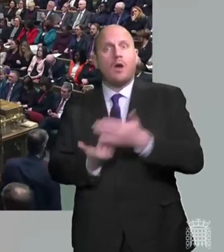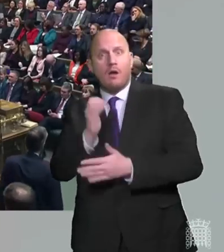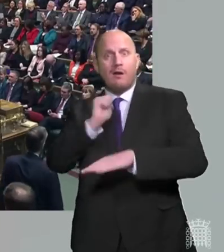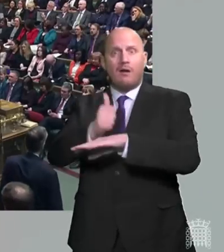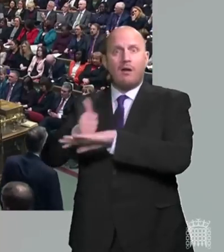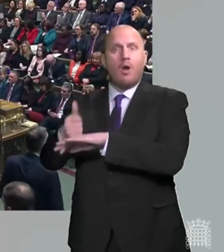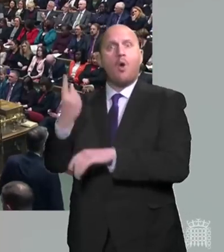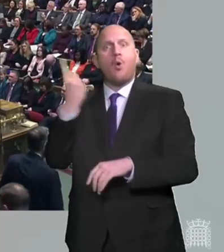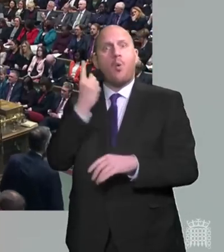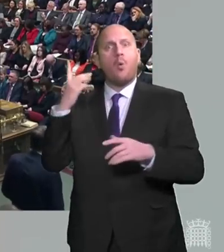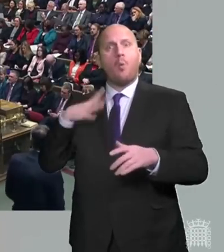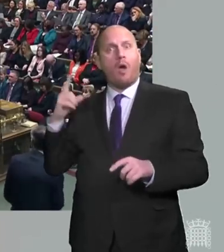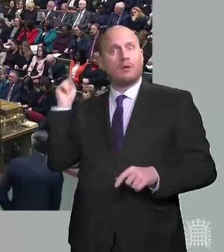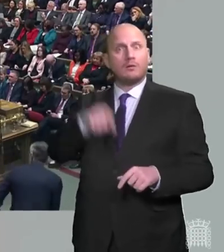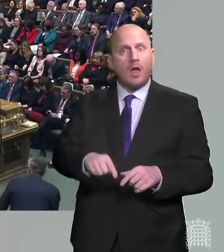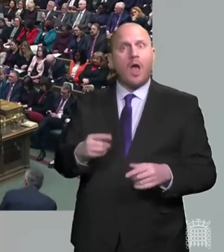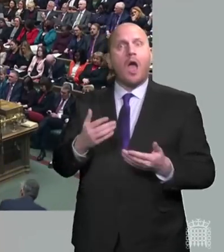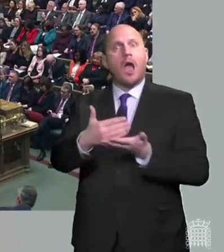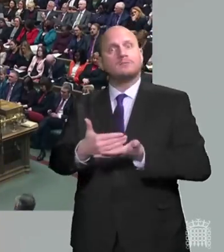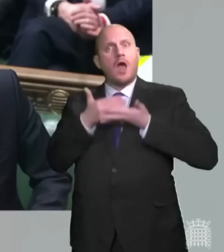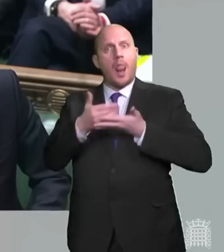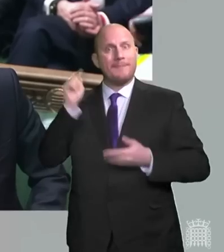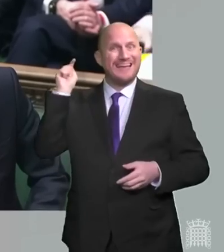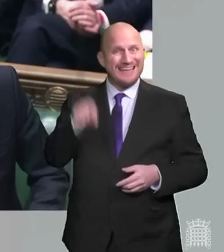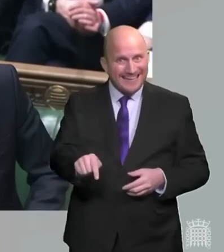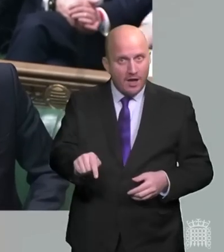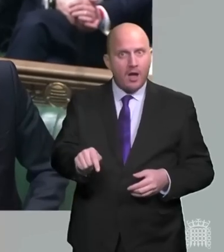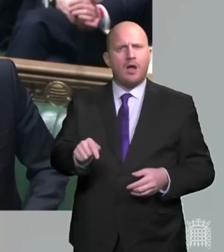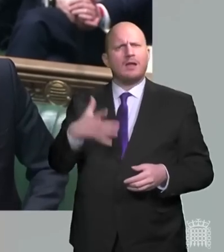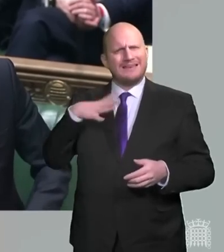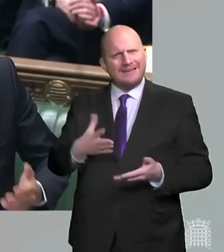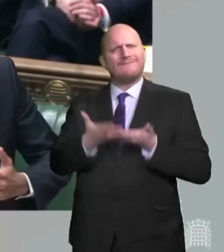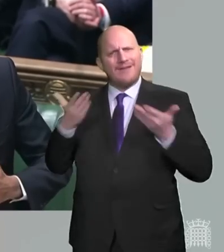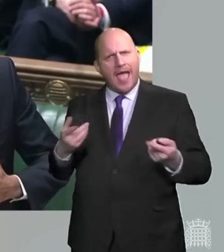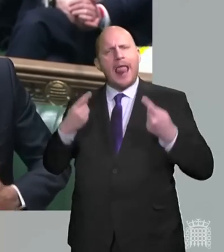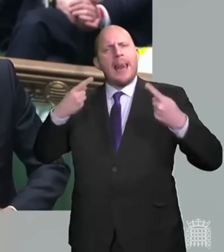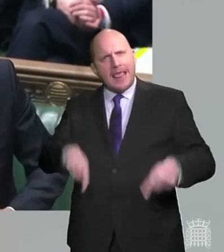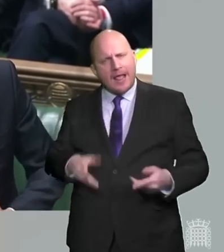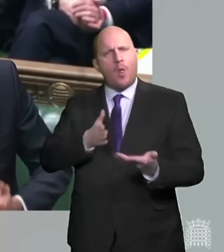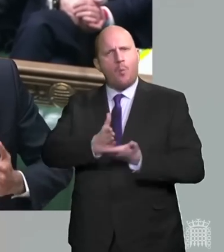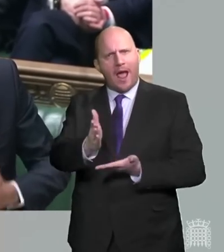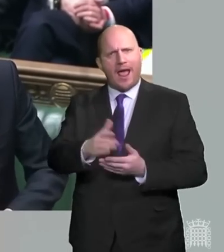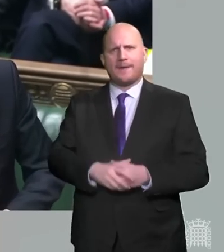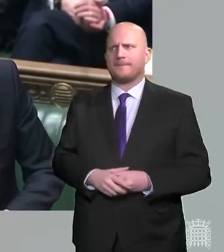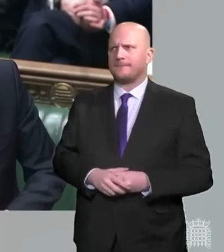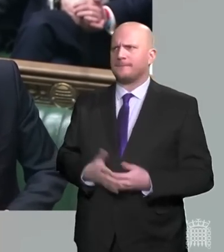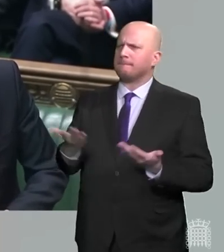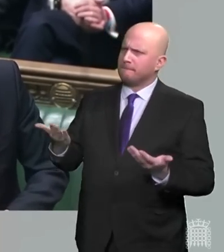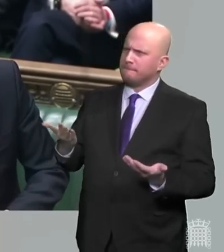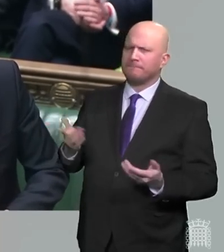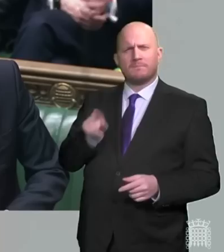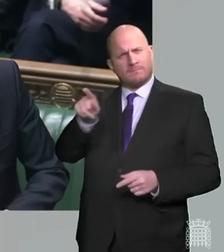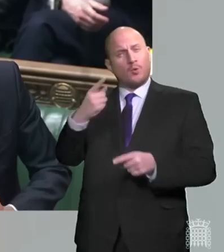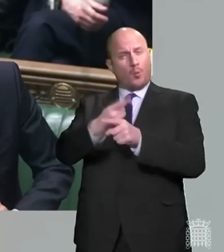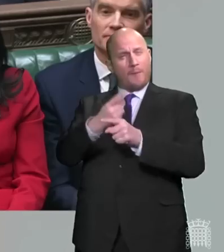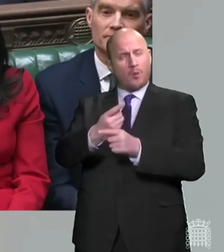Well, Mr Speaker, this just is about fairness. It's about fairness for those that seek to come here legally. It's about fairness for those who